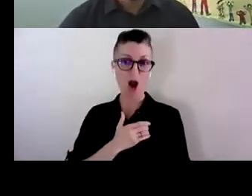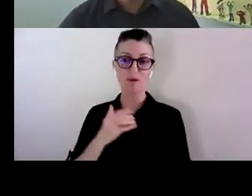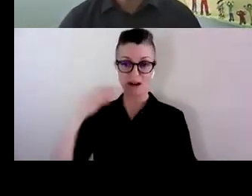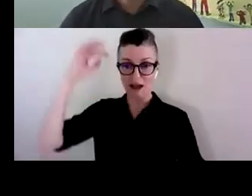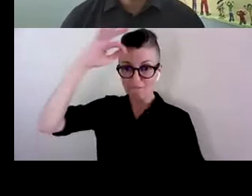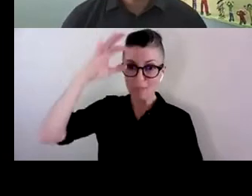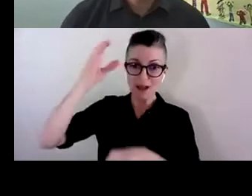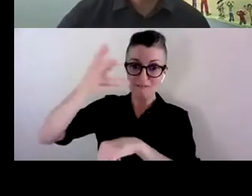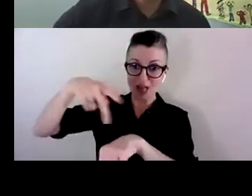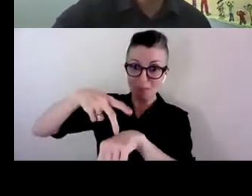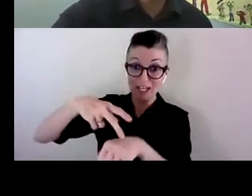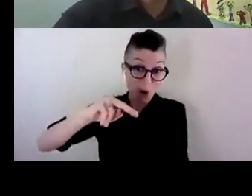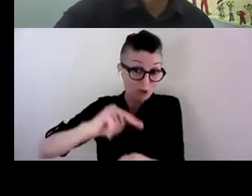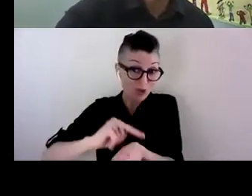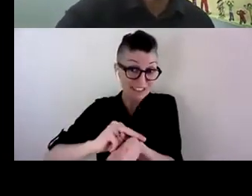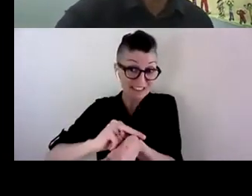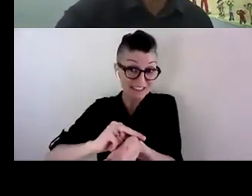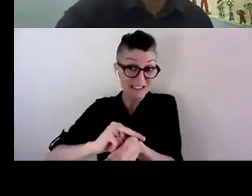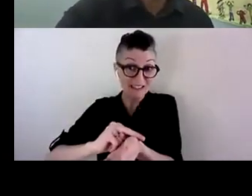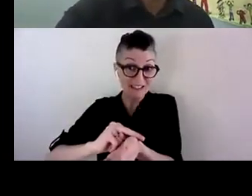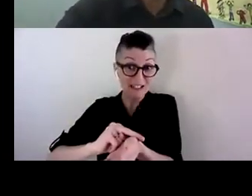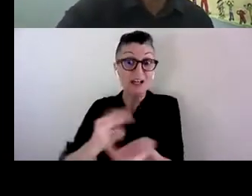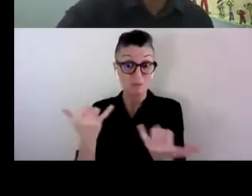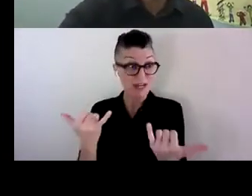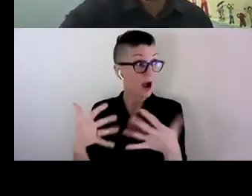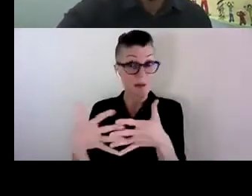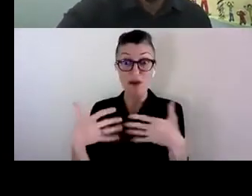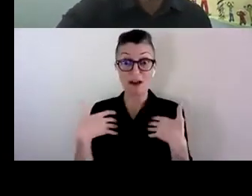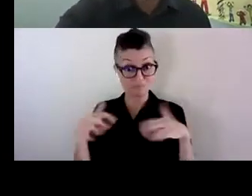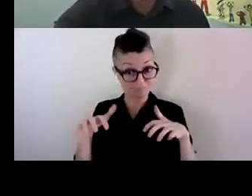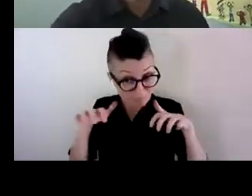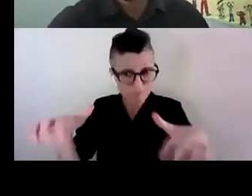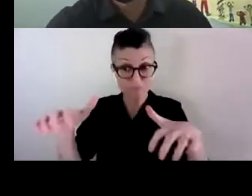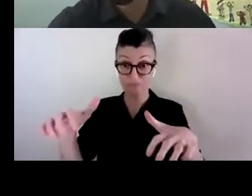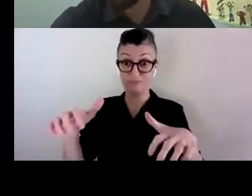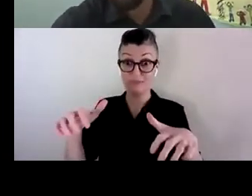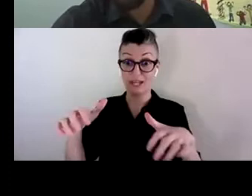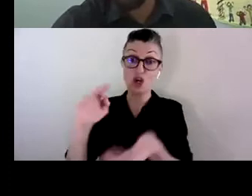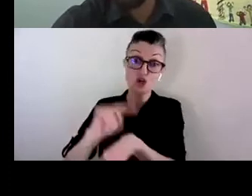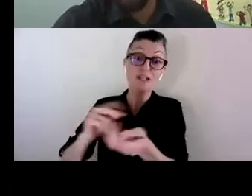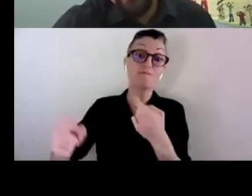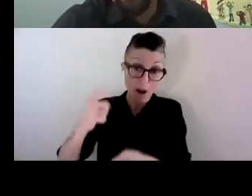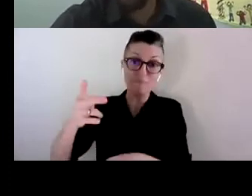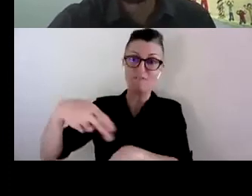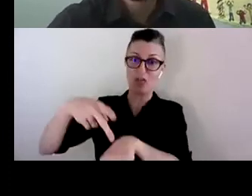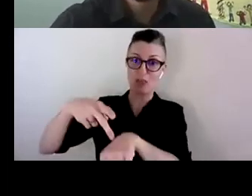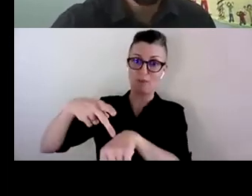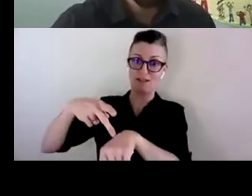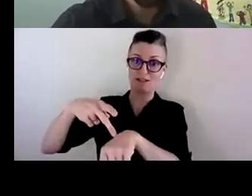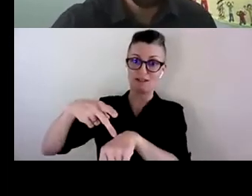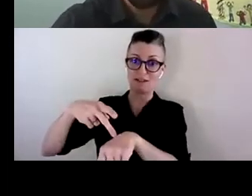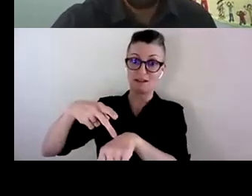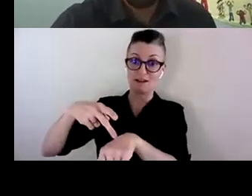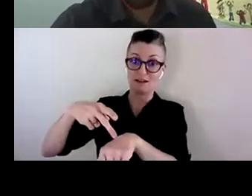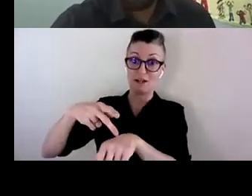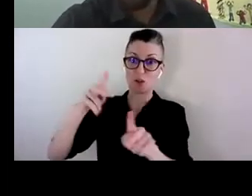at higher risk for getting infected by the coronavirus and dying because of the coronavirus. Well, the reason for this is